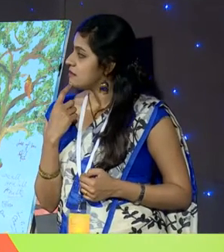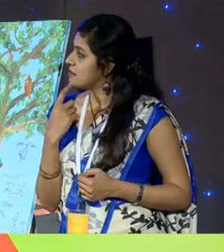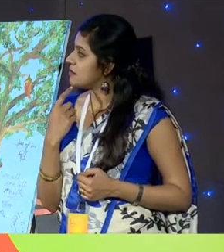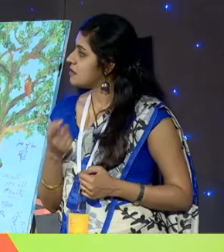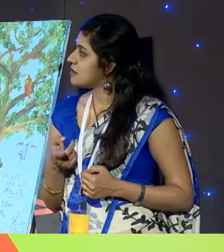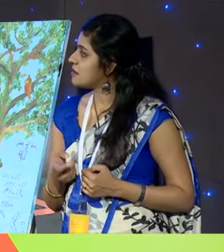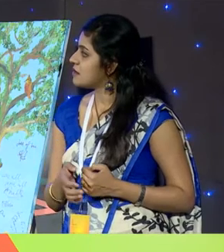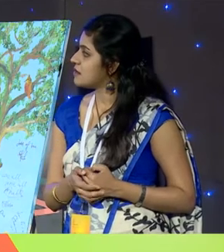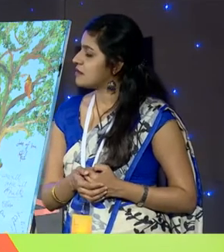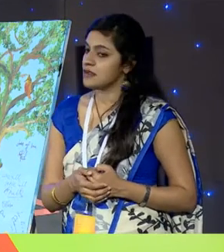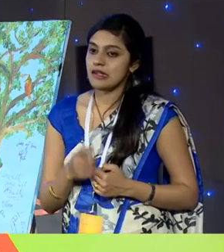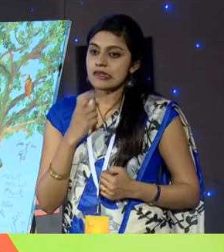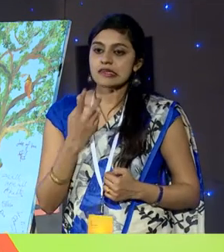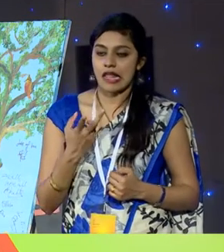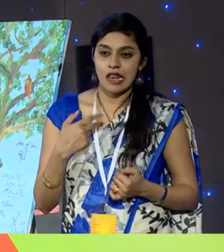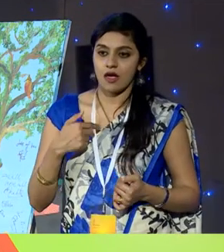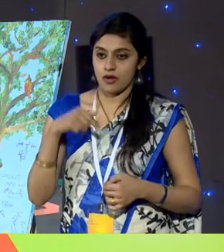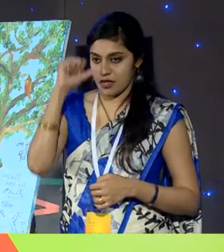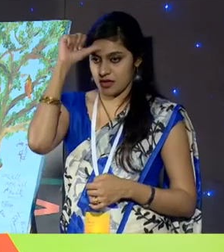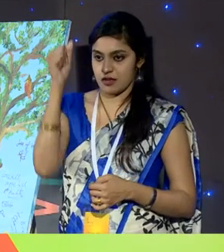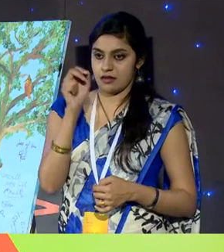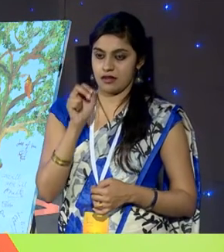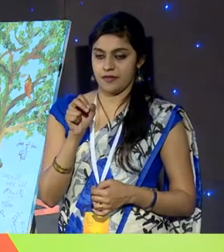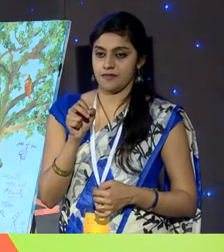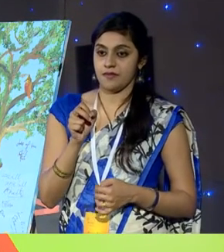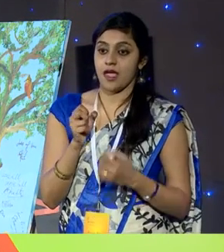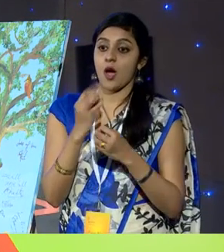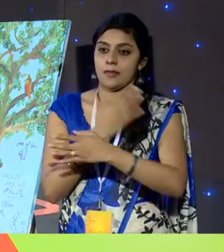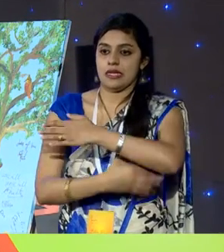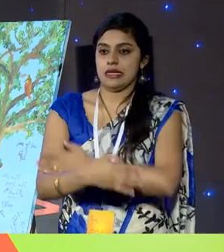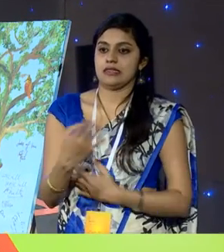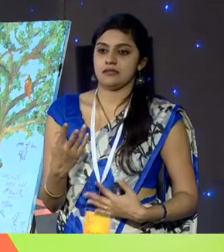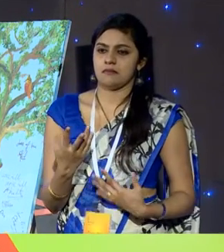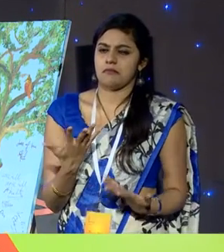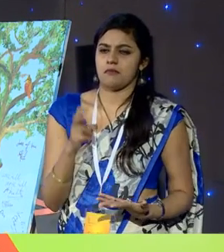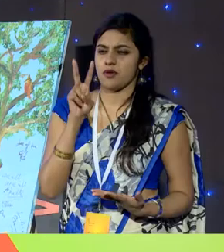It's a drop in the ocean, literally. It's a drop in the ocean. So there is this